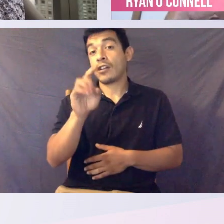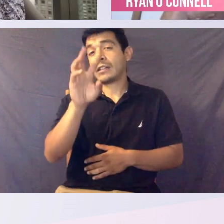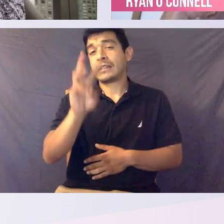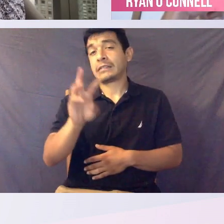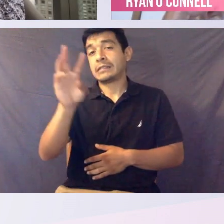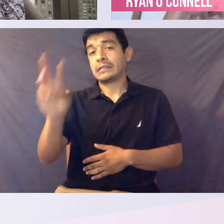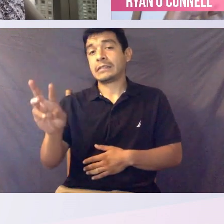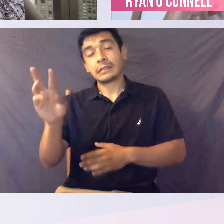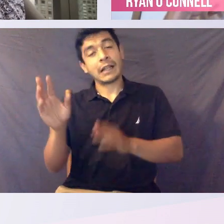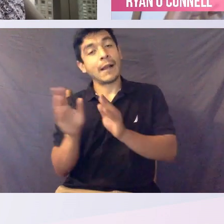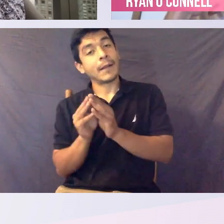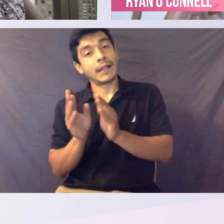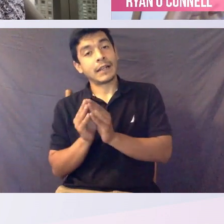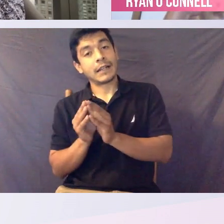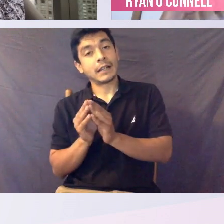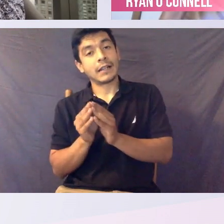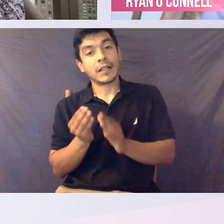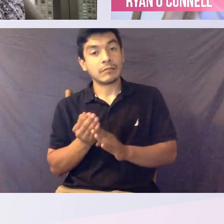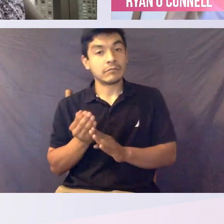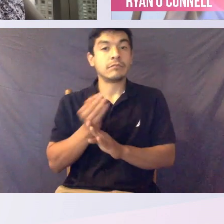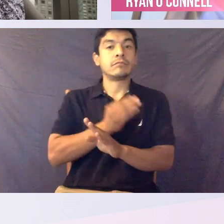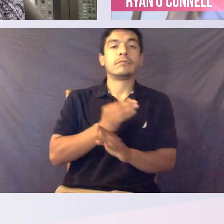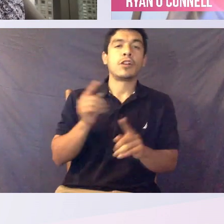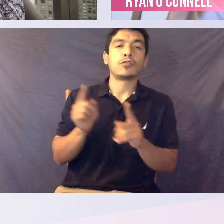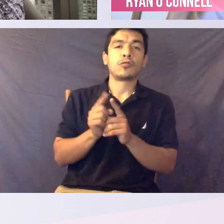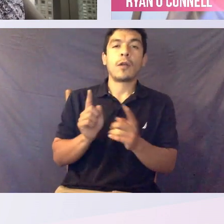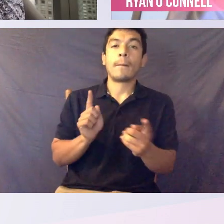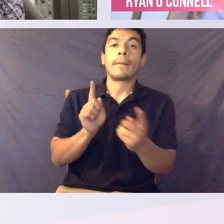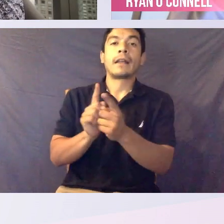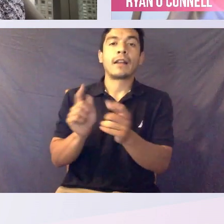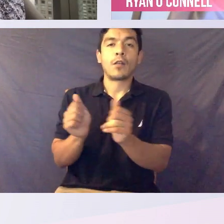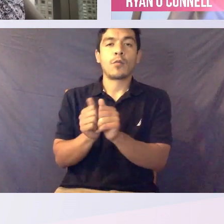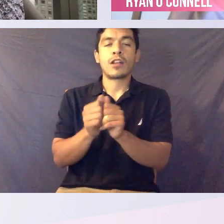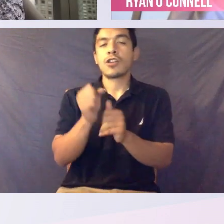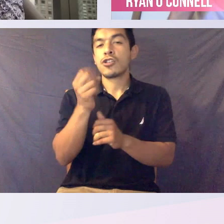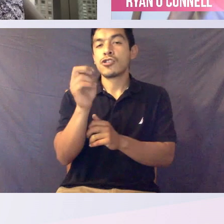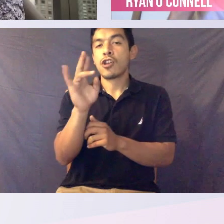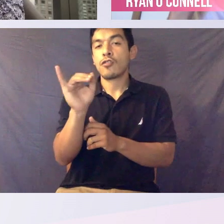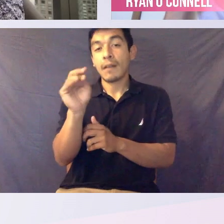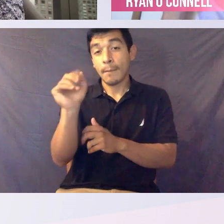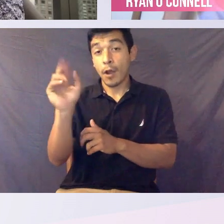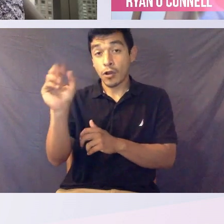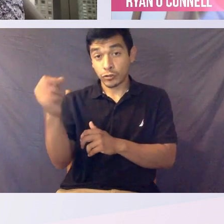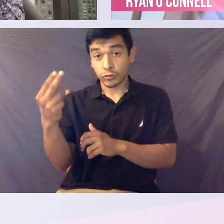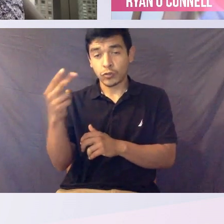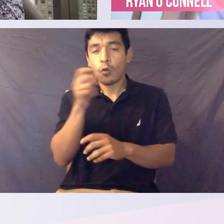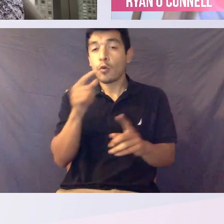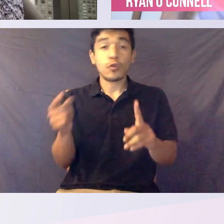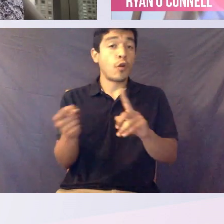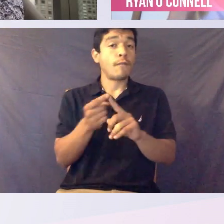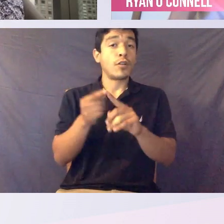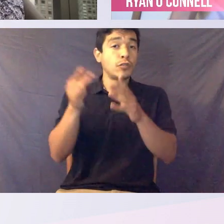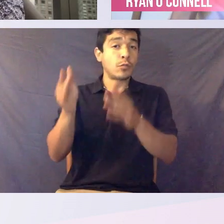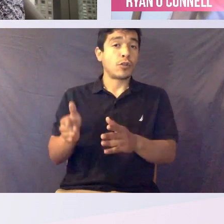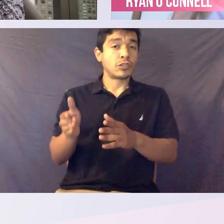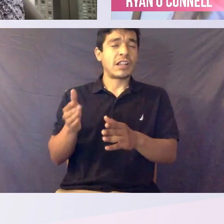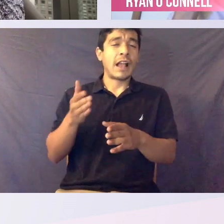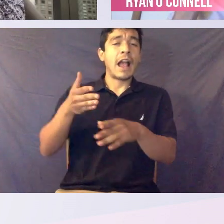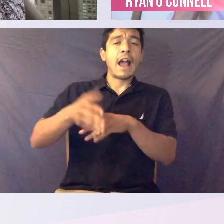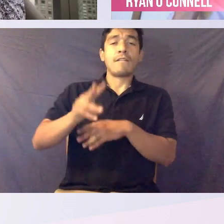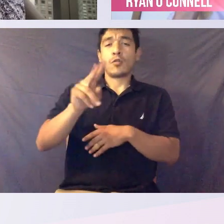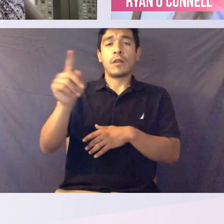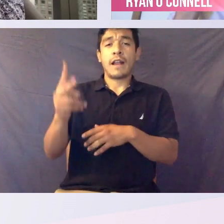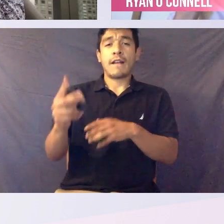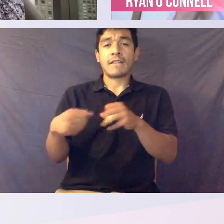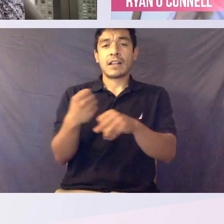meetings prior to meeting with Sherry Marsh, who was the first executive after 2.5 years, who